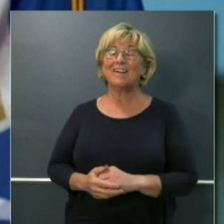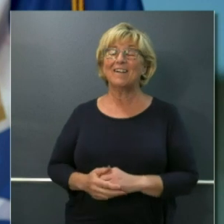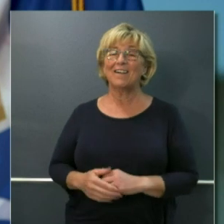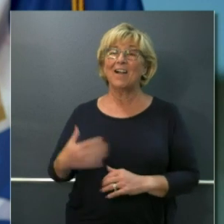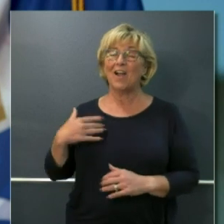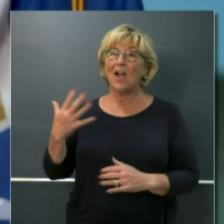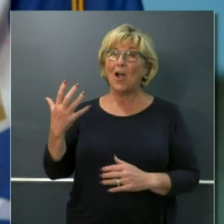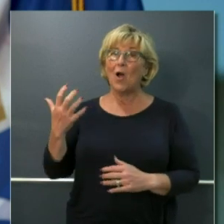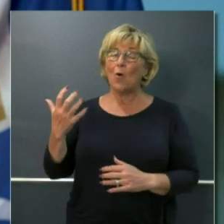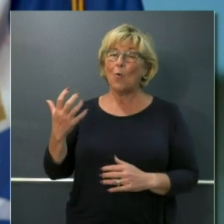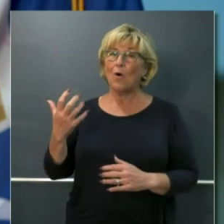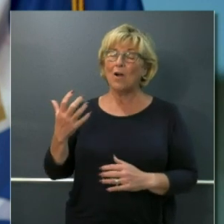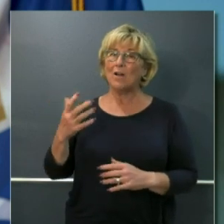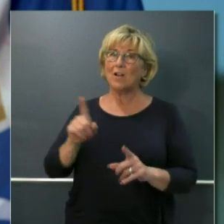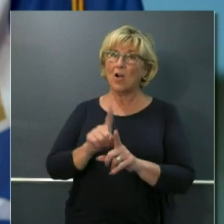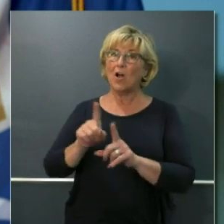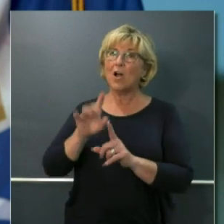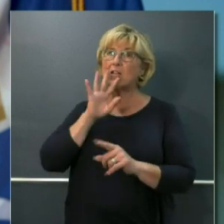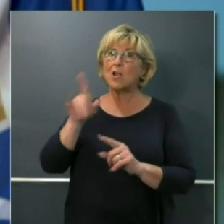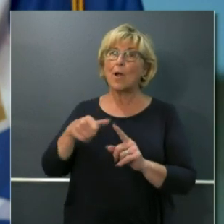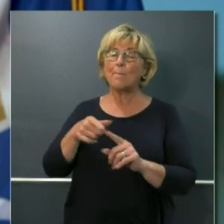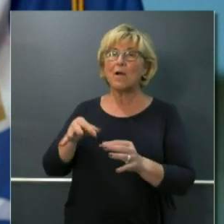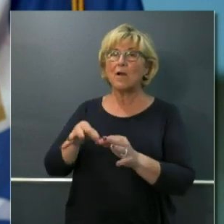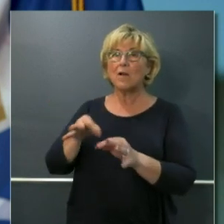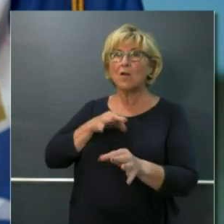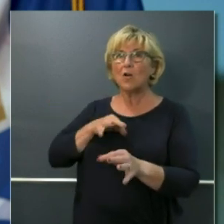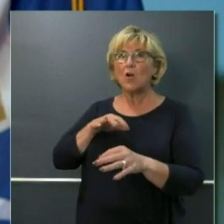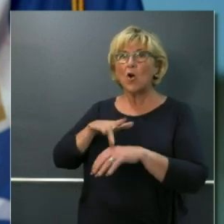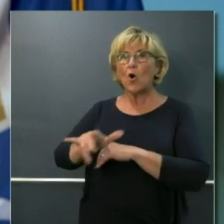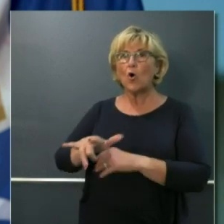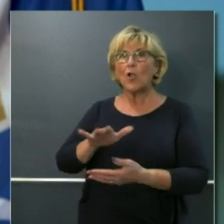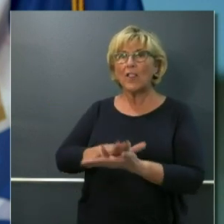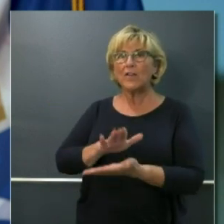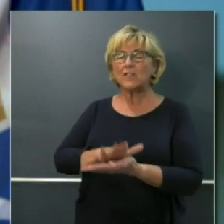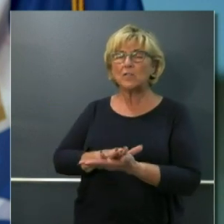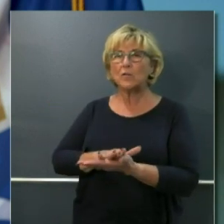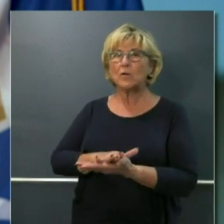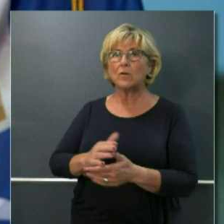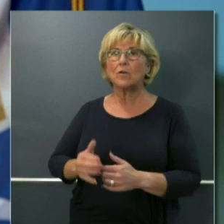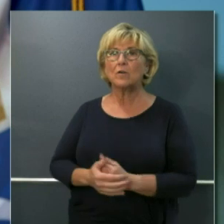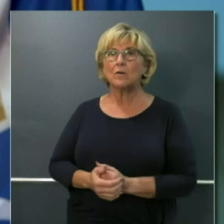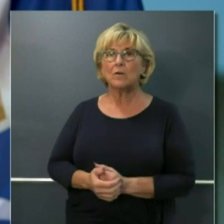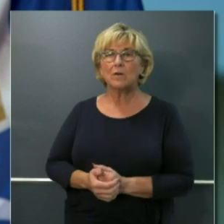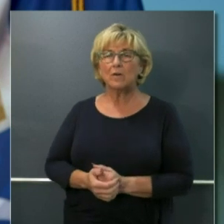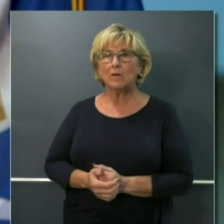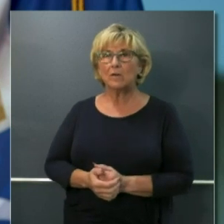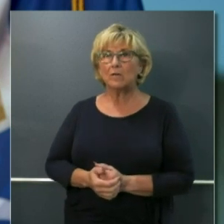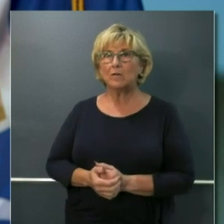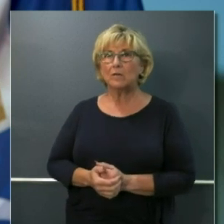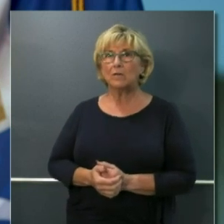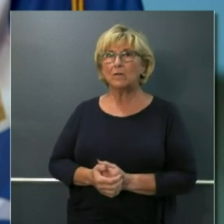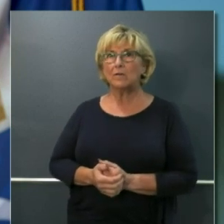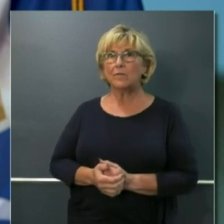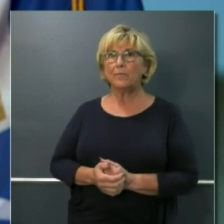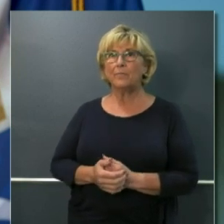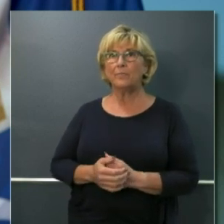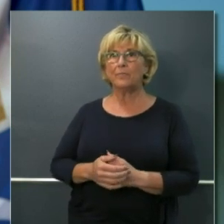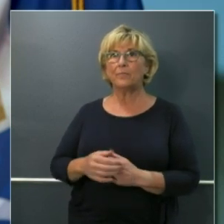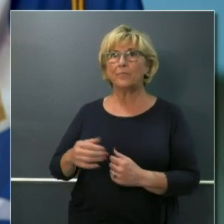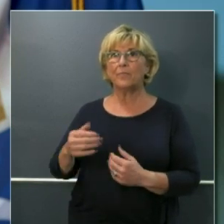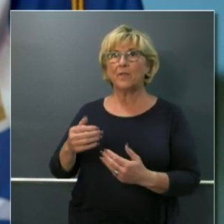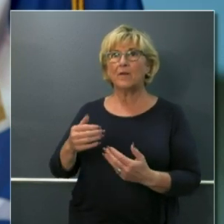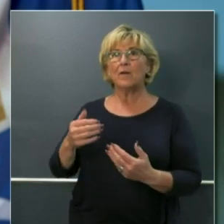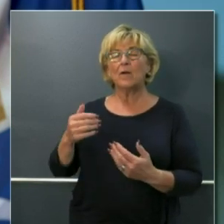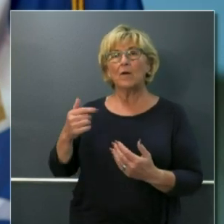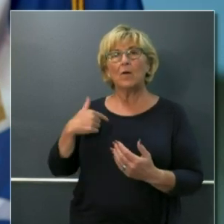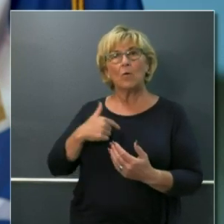on reopening the schools early. Specifically, why, what the thinking is there. Is it a matter of getting more in-person education before the next